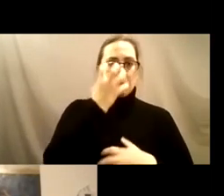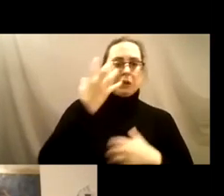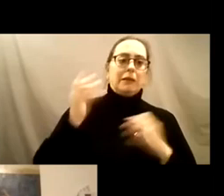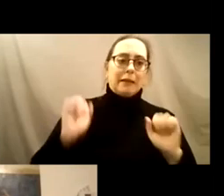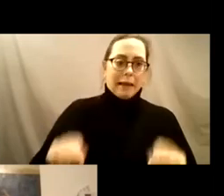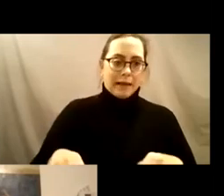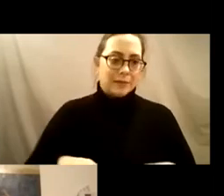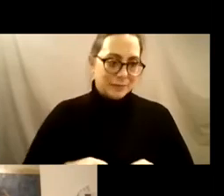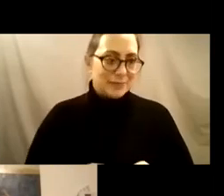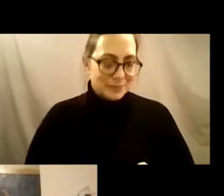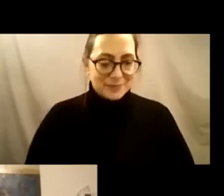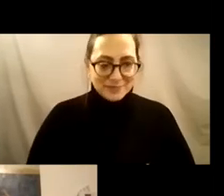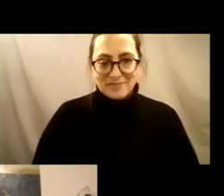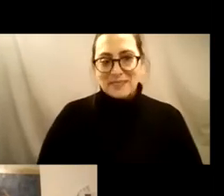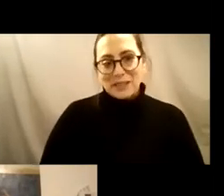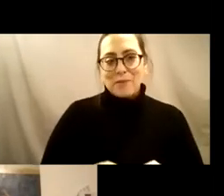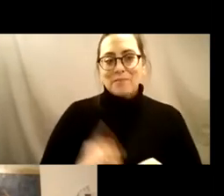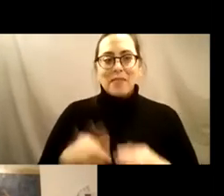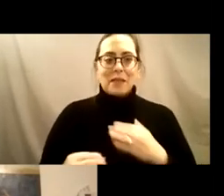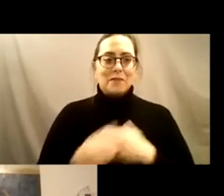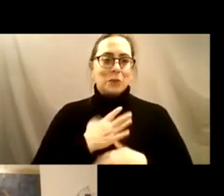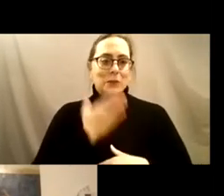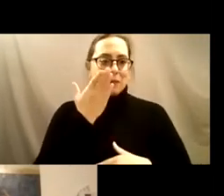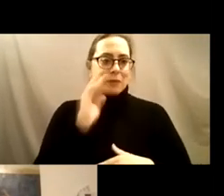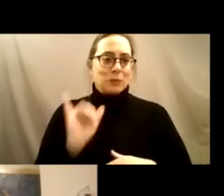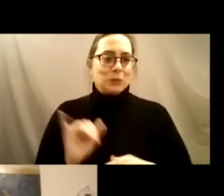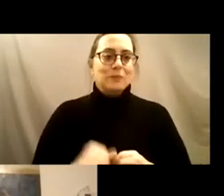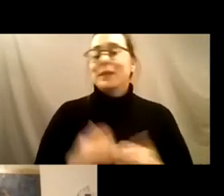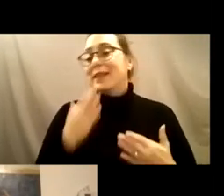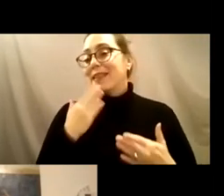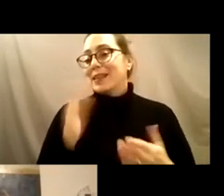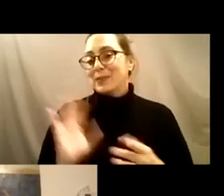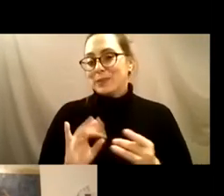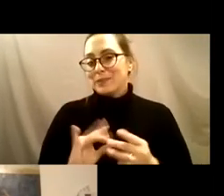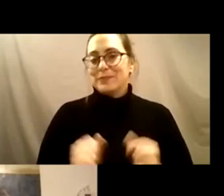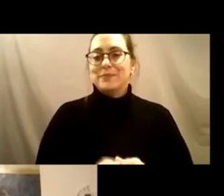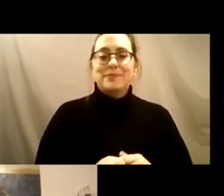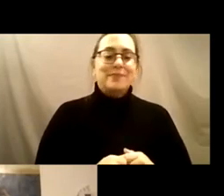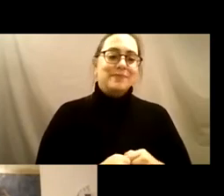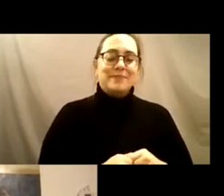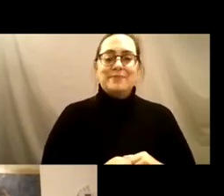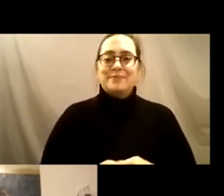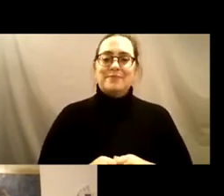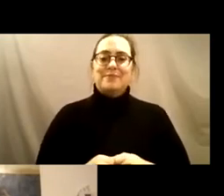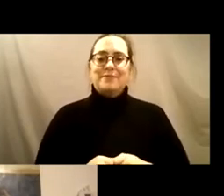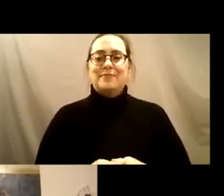that definitely affects my process. But yeah, thanks for that. Yeah.